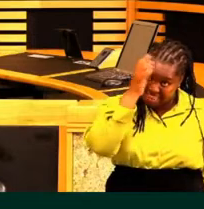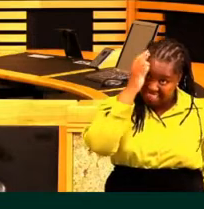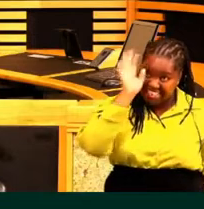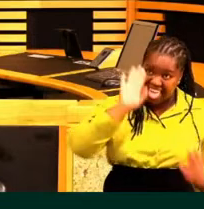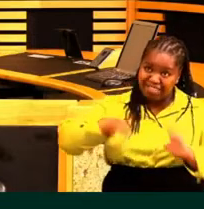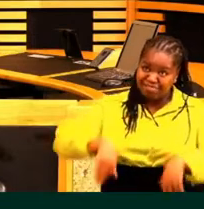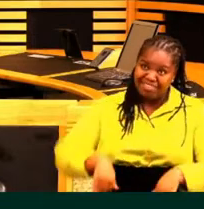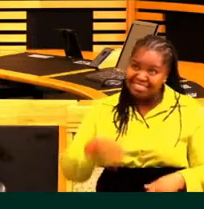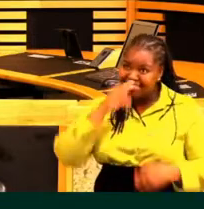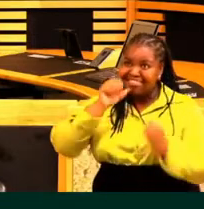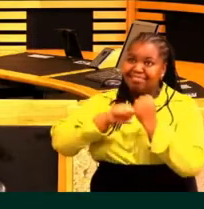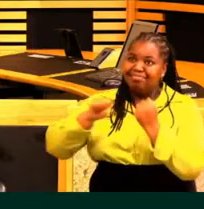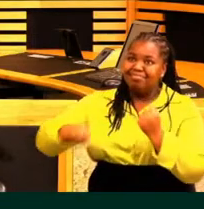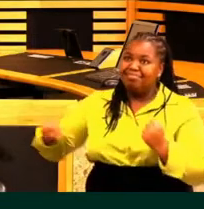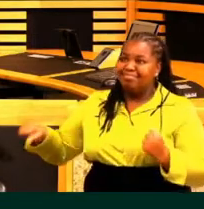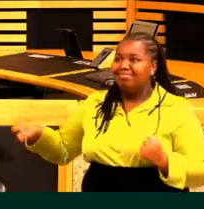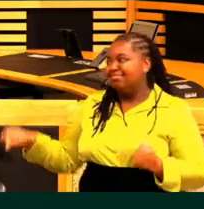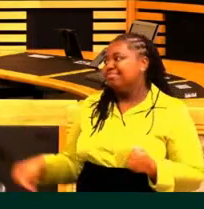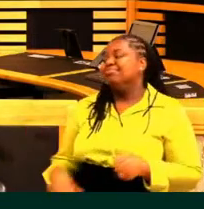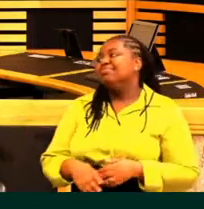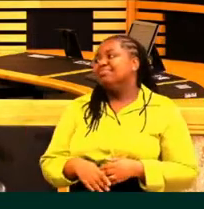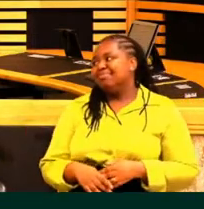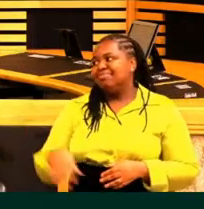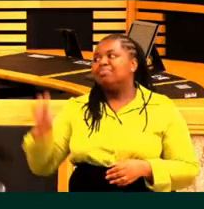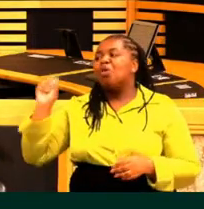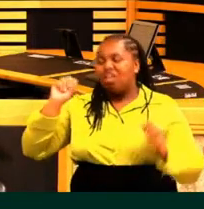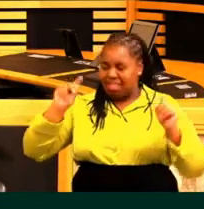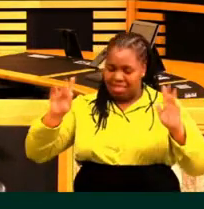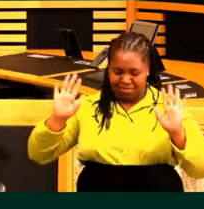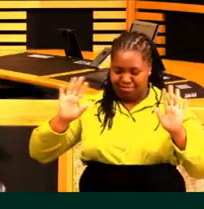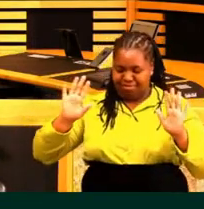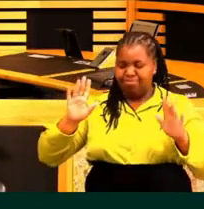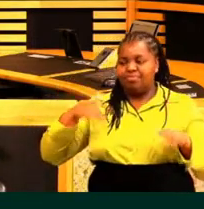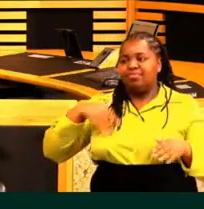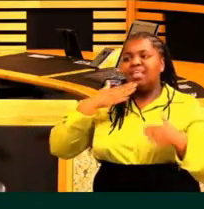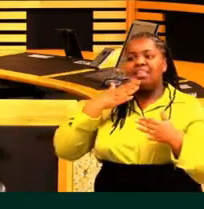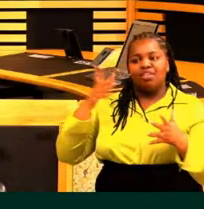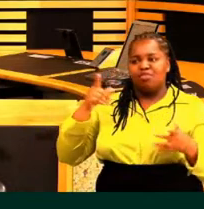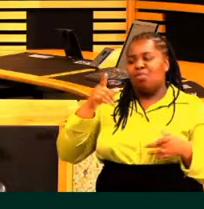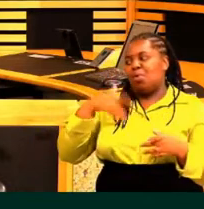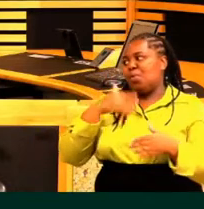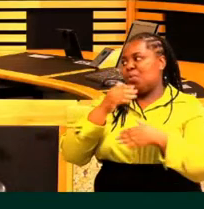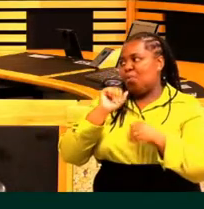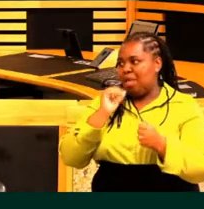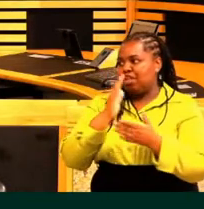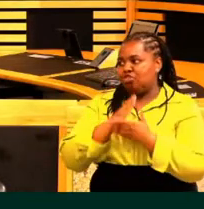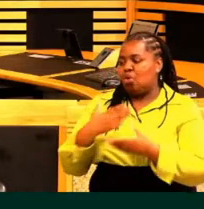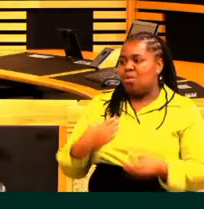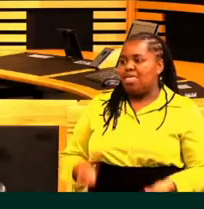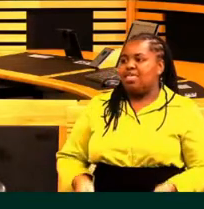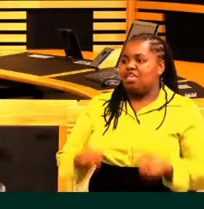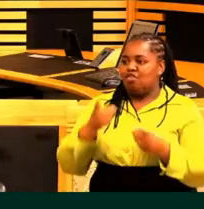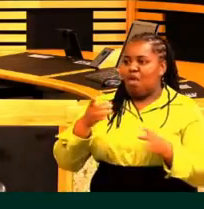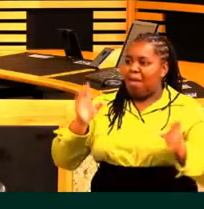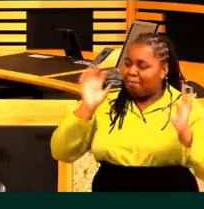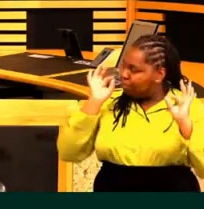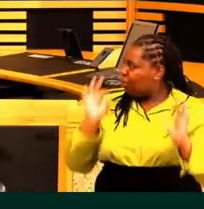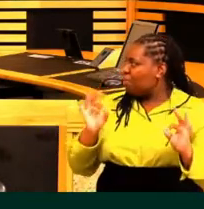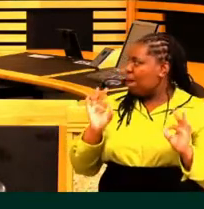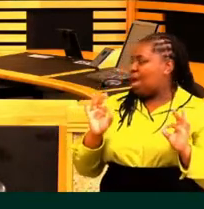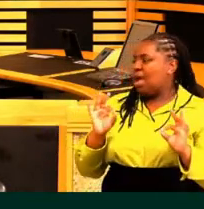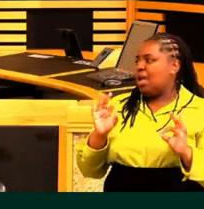I do appreciate all your contributions we're going to be working on them and make sure them we give you a proper uh